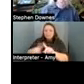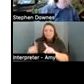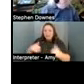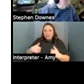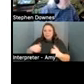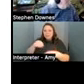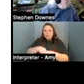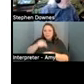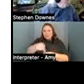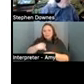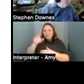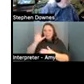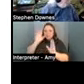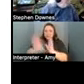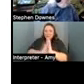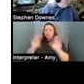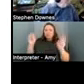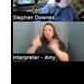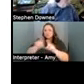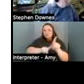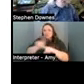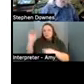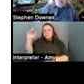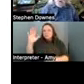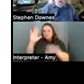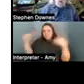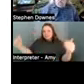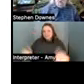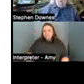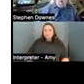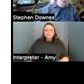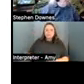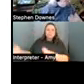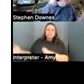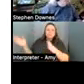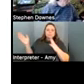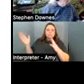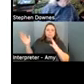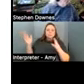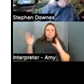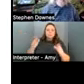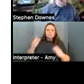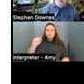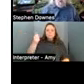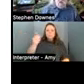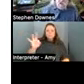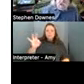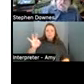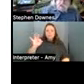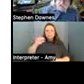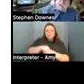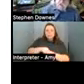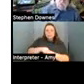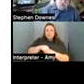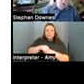sky um 2019 a big fuss around something called this person doesn't